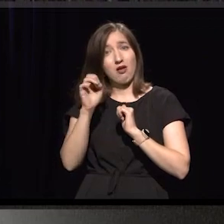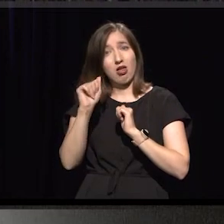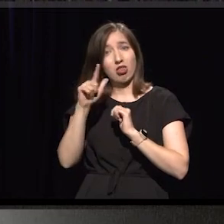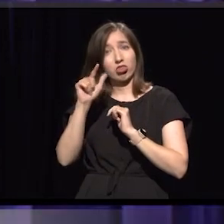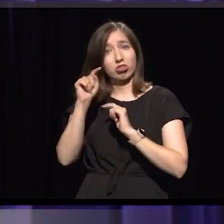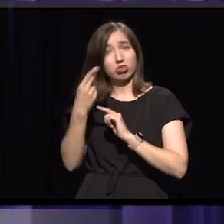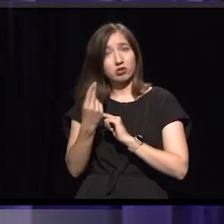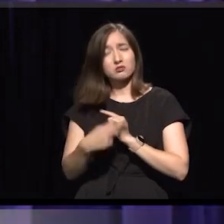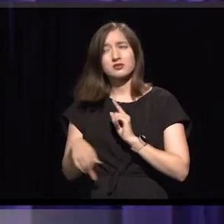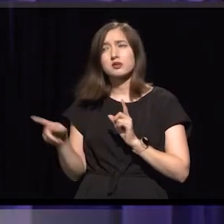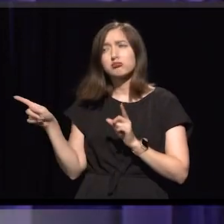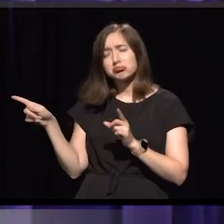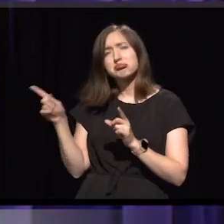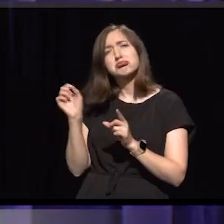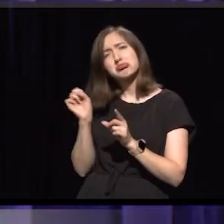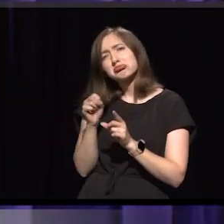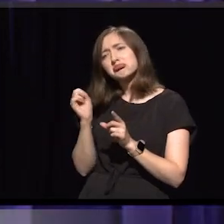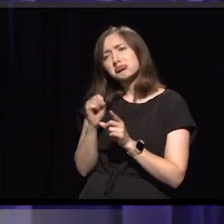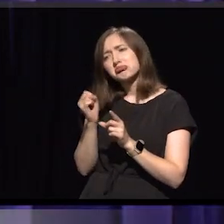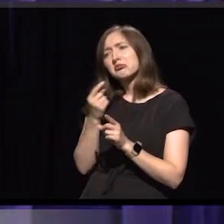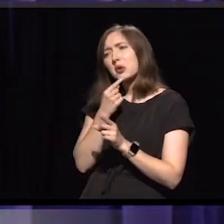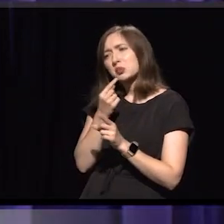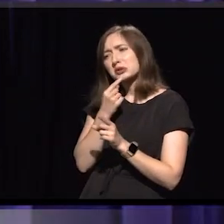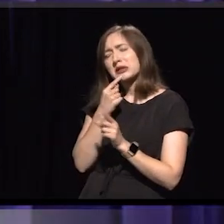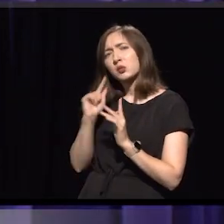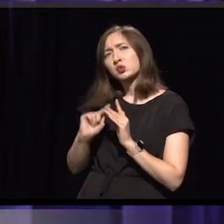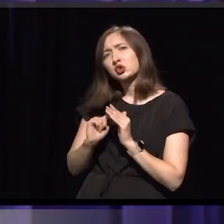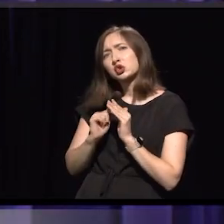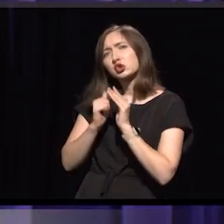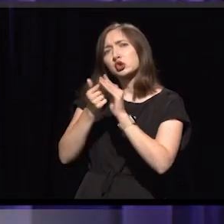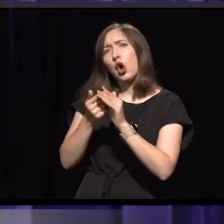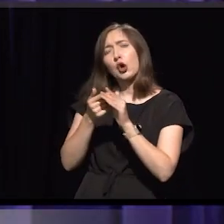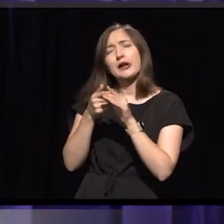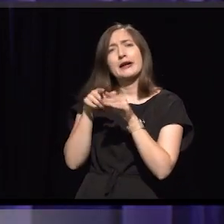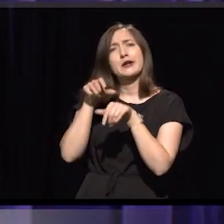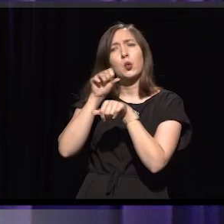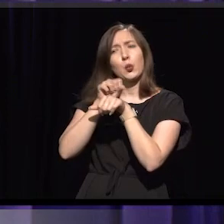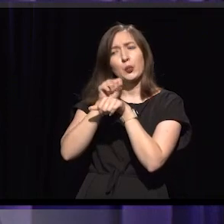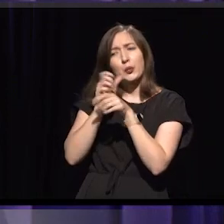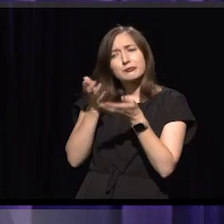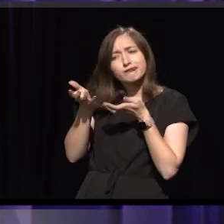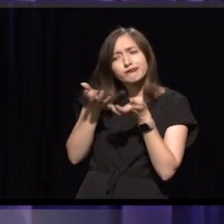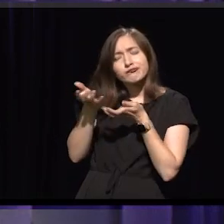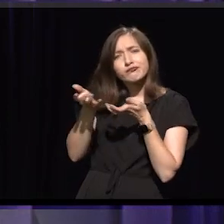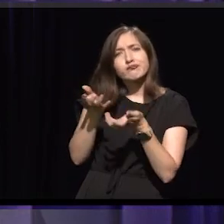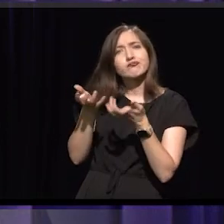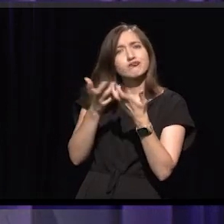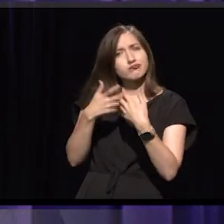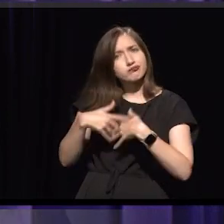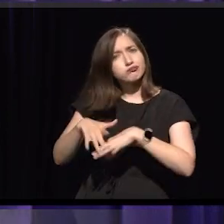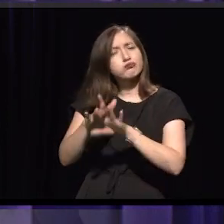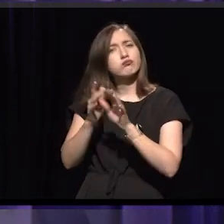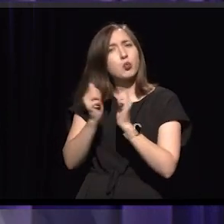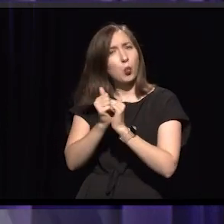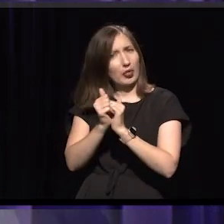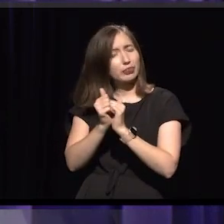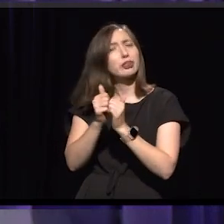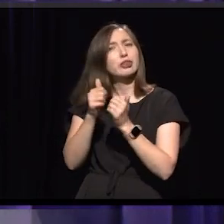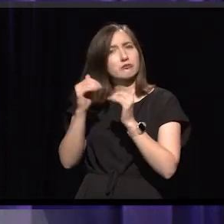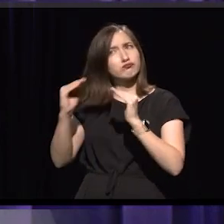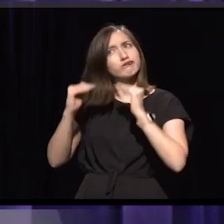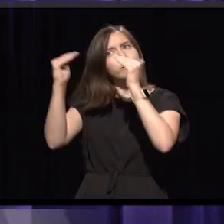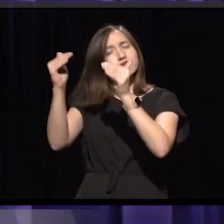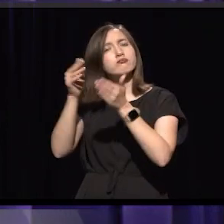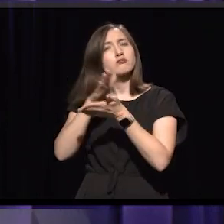I would say we're starting to get to where we're going to be working very closely with the schools. And yes, we have been talking to